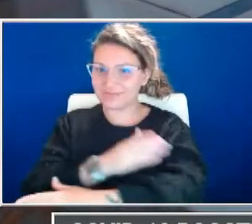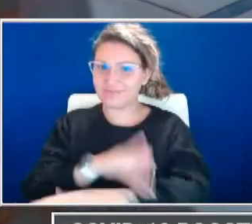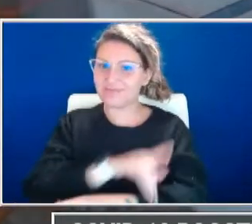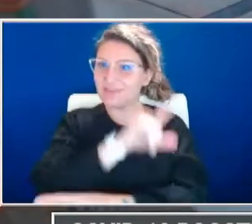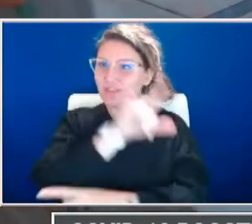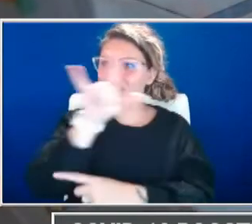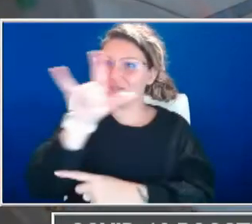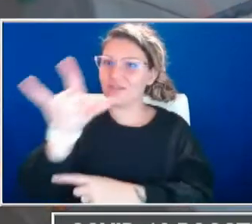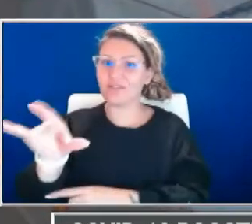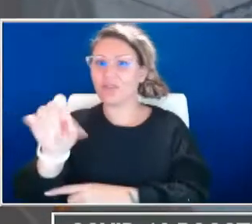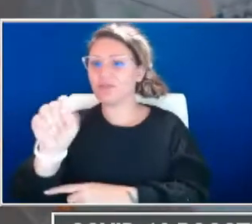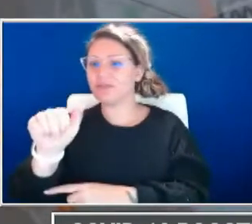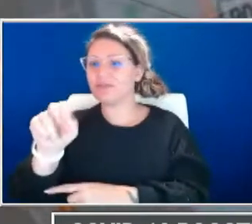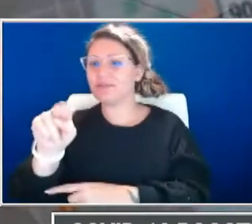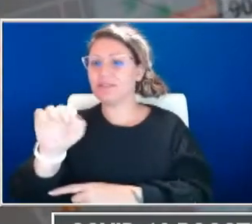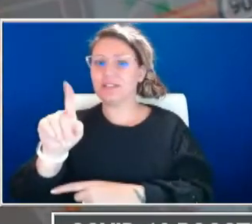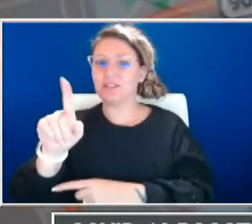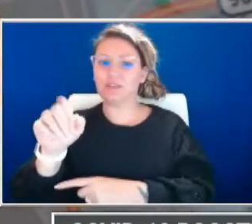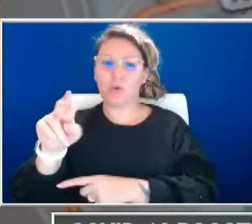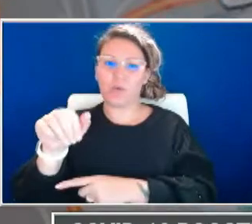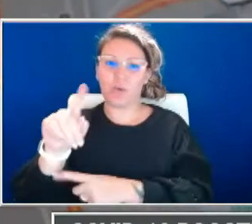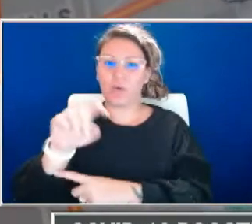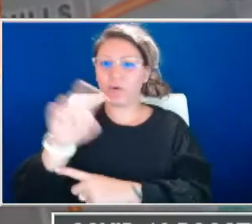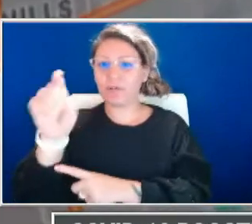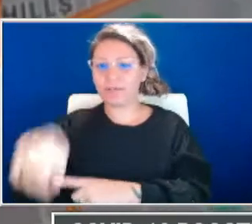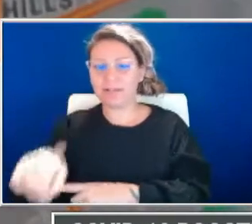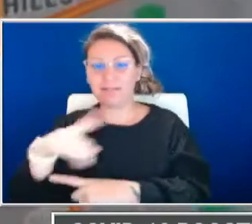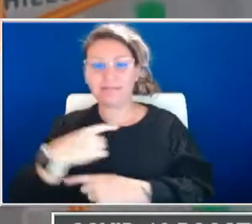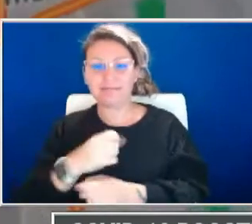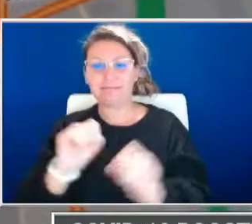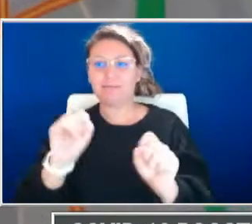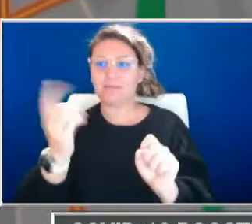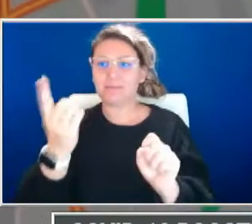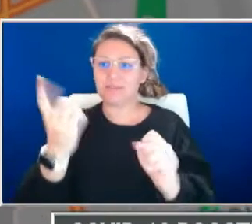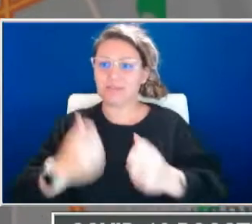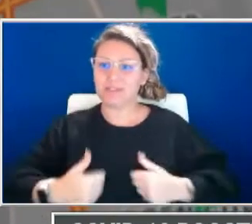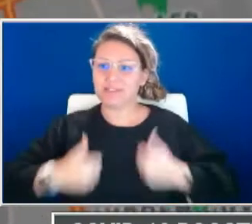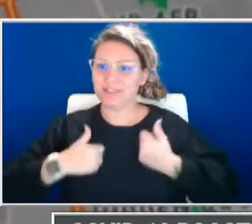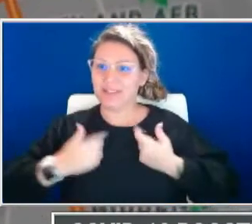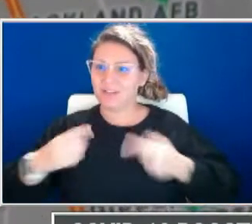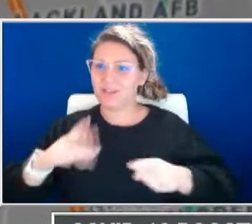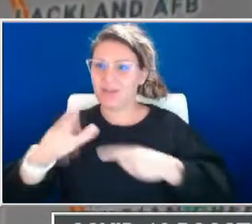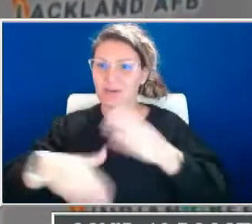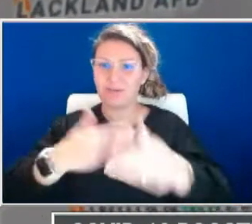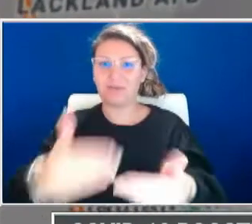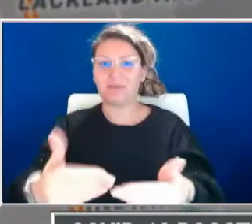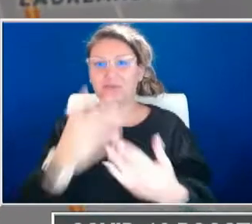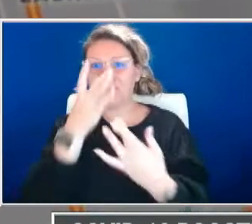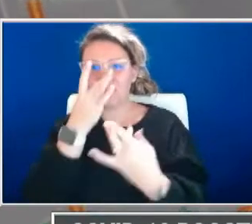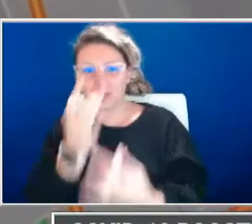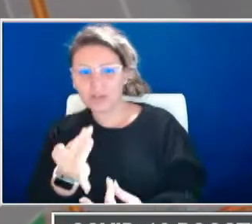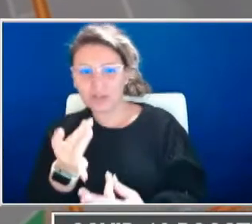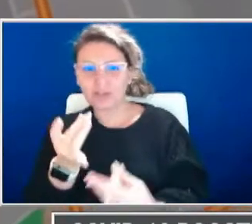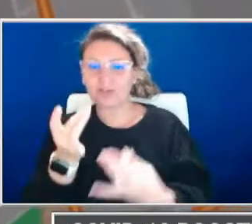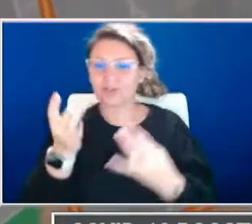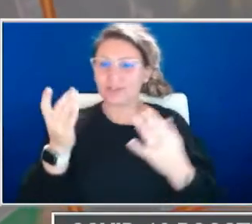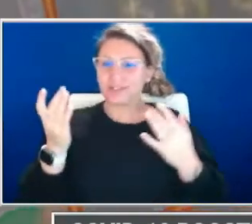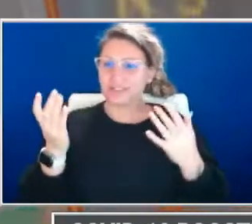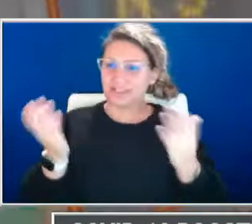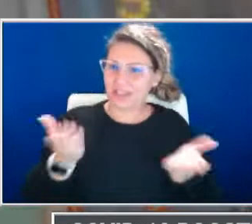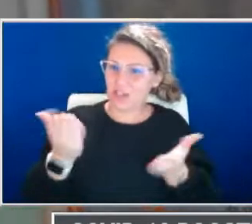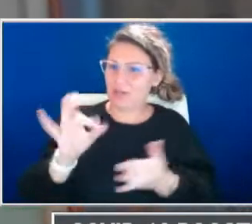to donate his marrow, saving someone's life in the process. It was kind of interesting that here I am 8 years